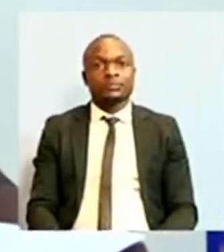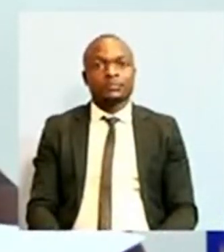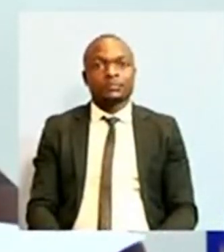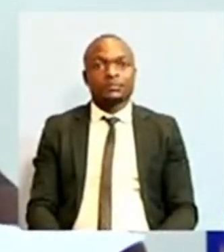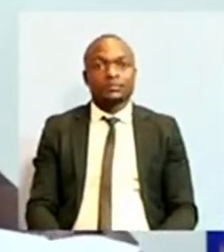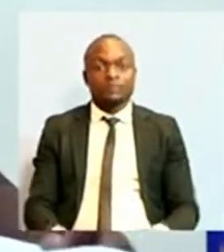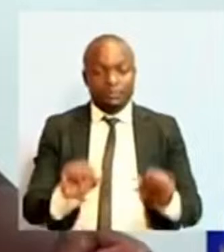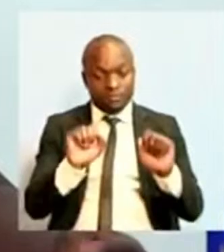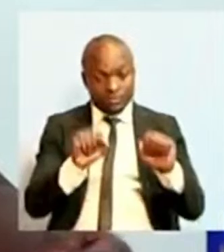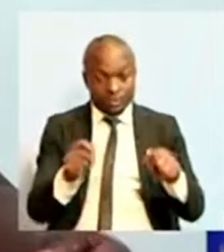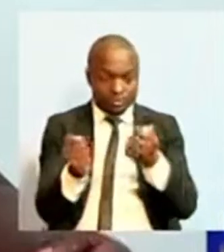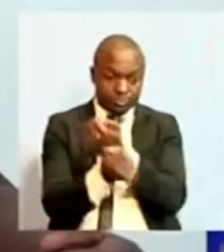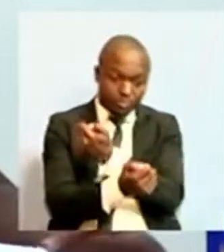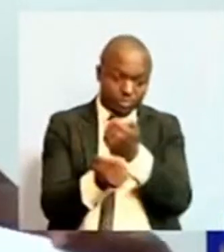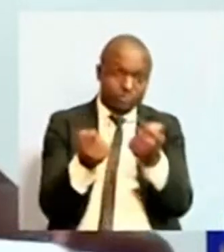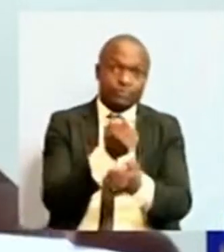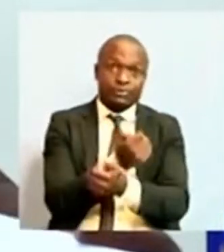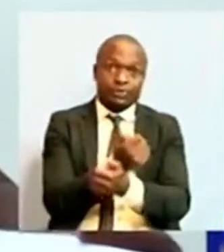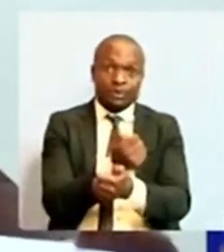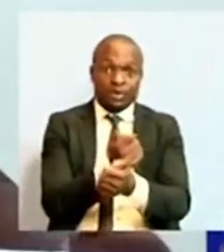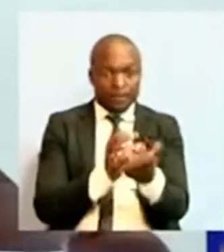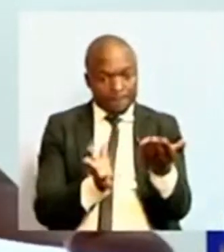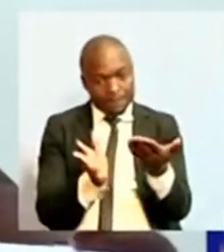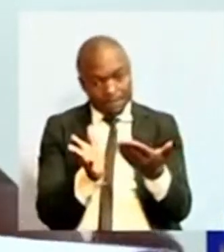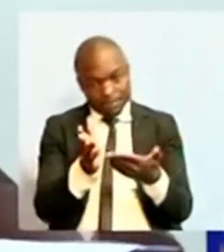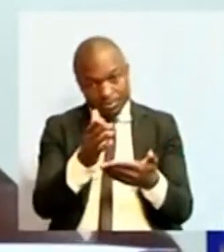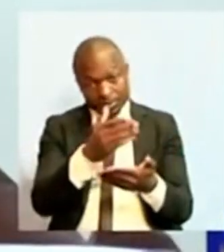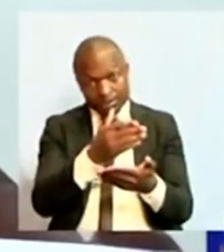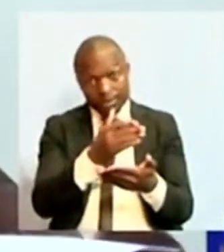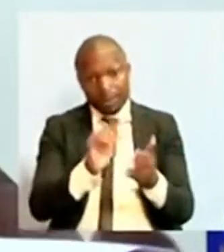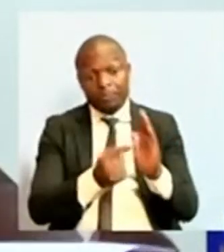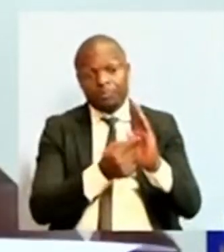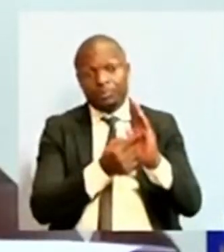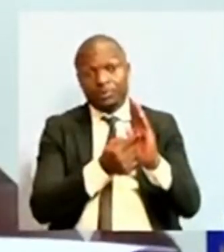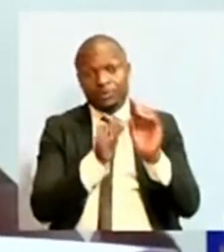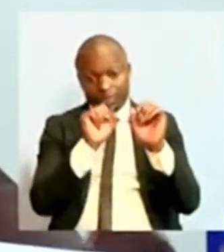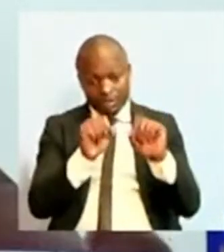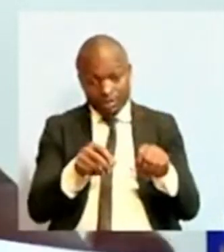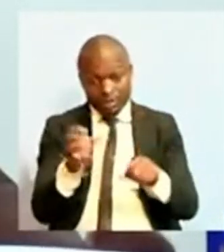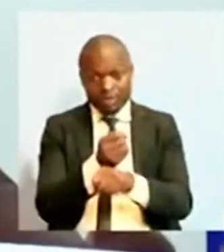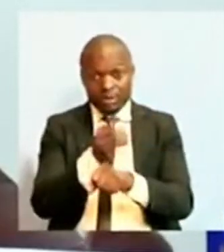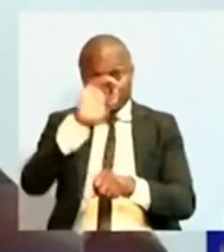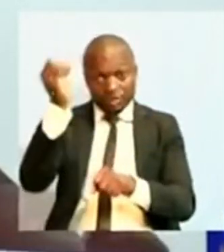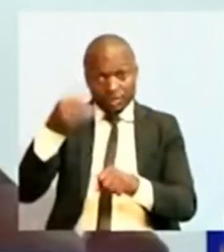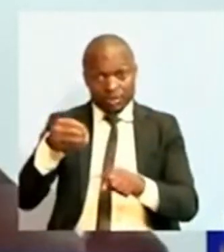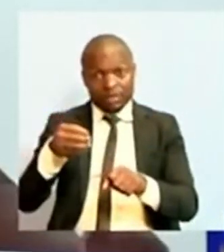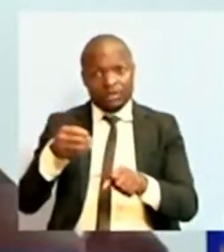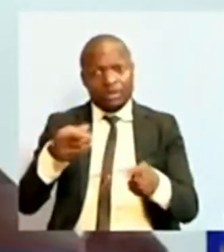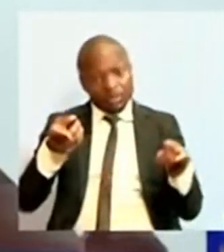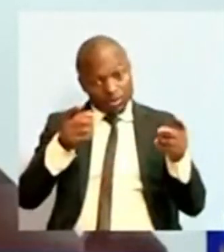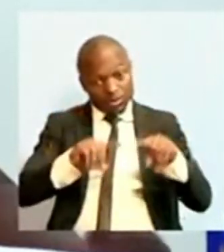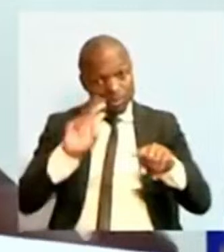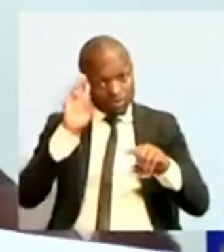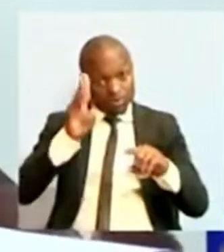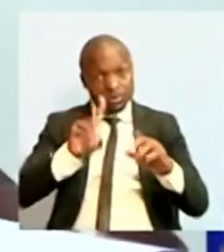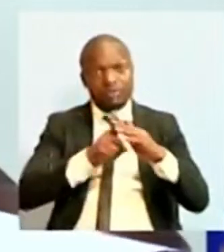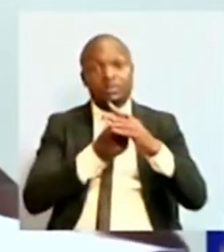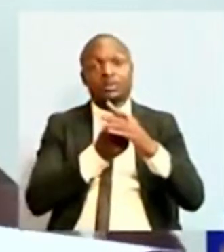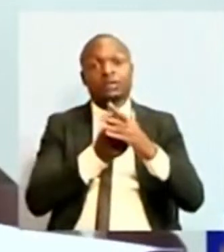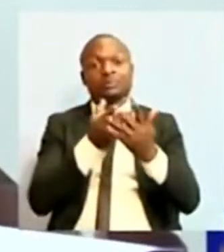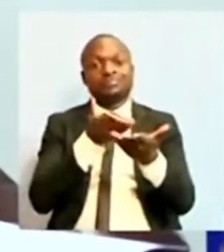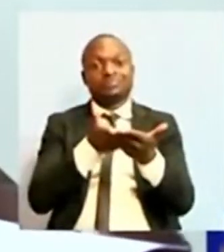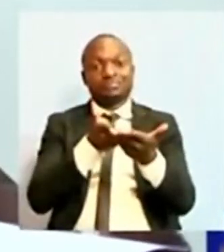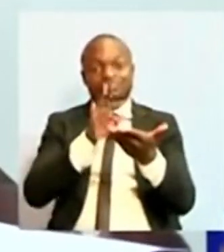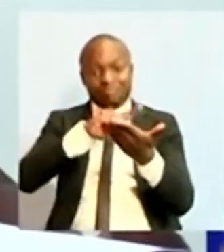that they can retain a certain percentage. When do you intend to operationalize